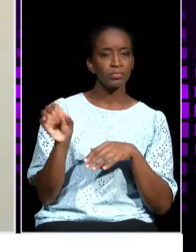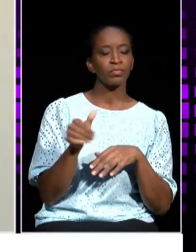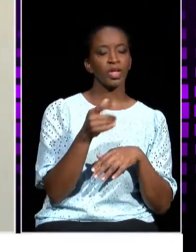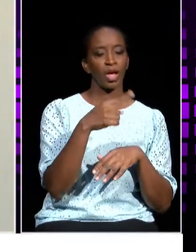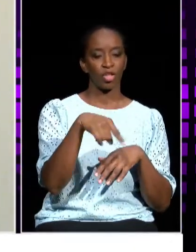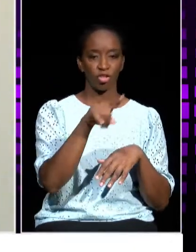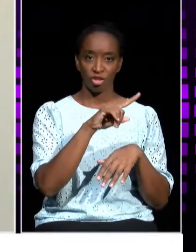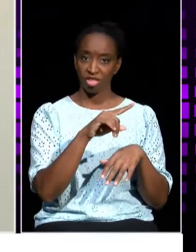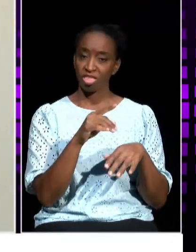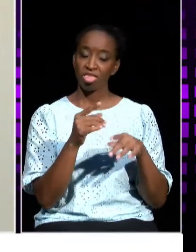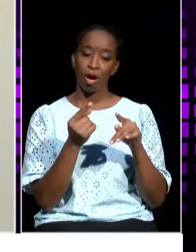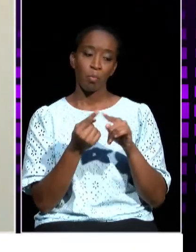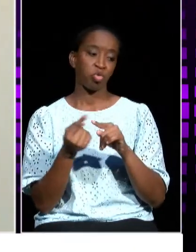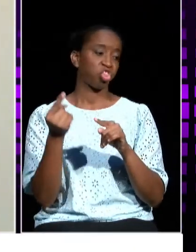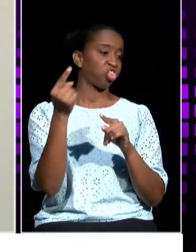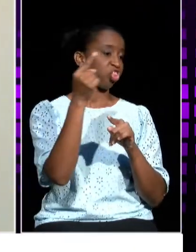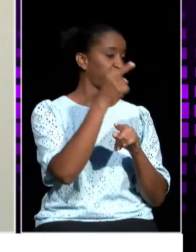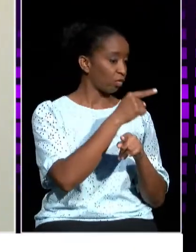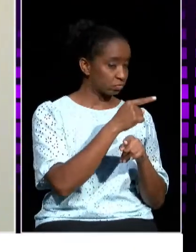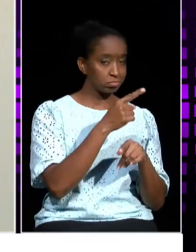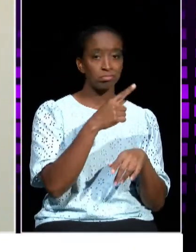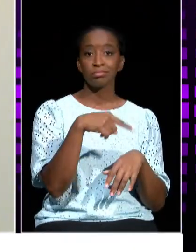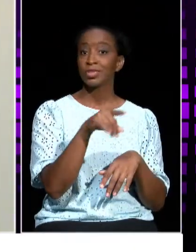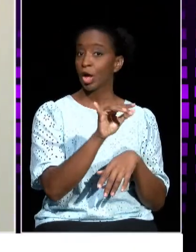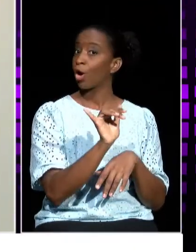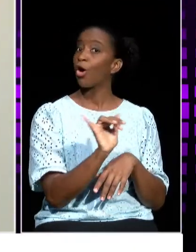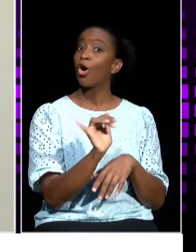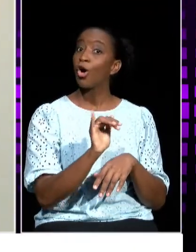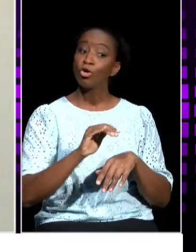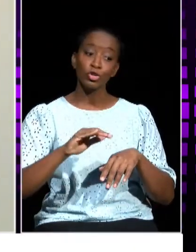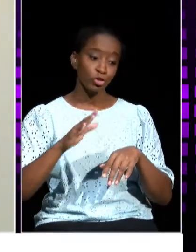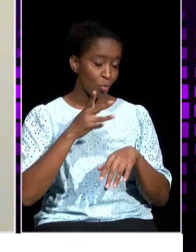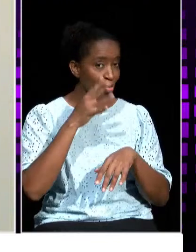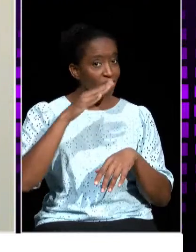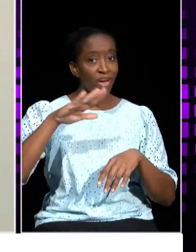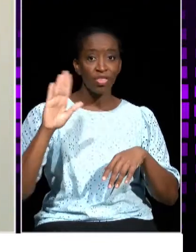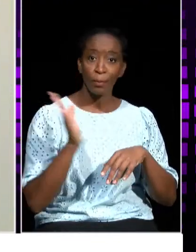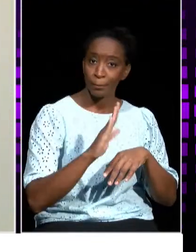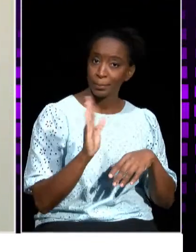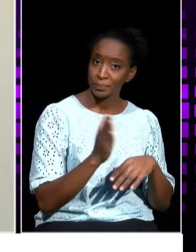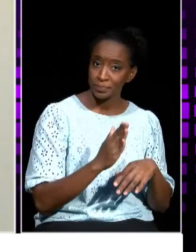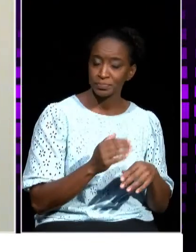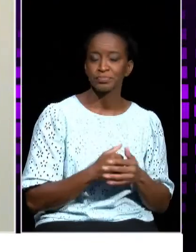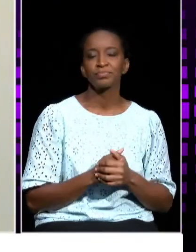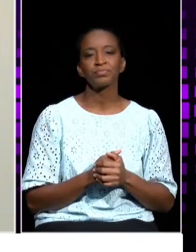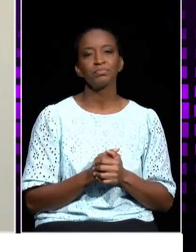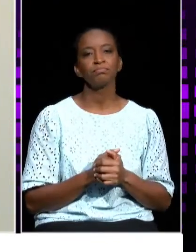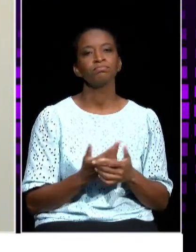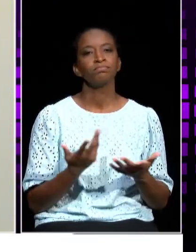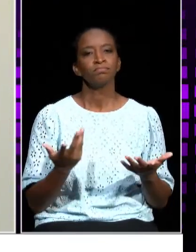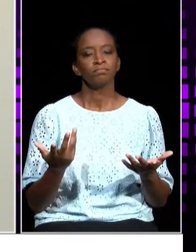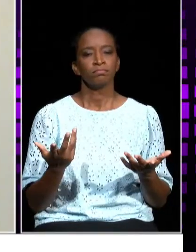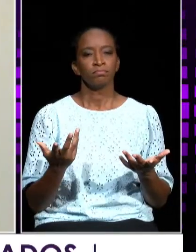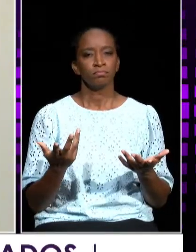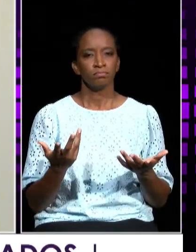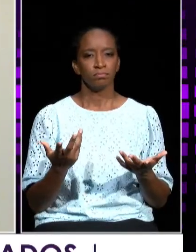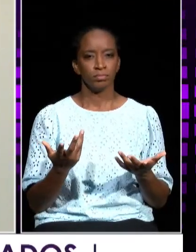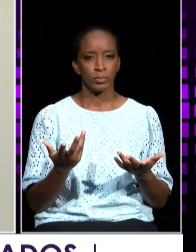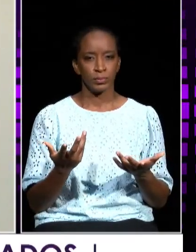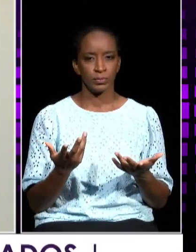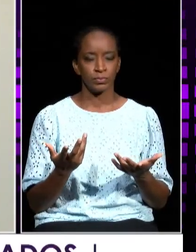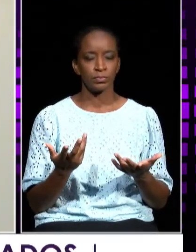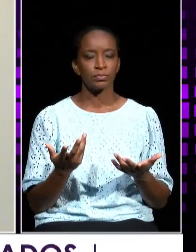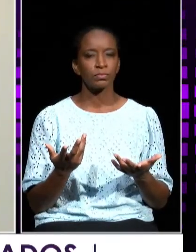also been challenged with the corporal punishment. What I would say at the primary school level is for us